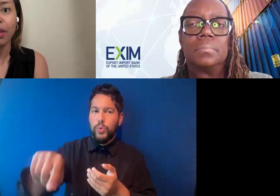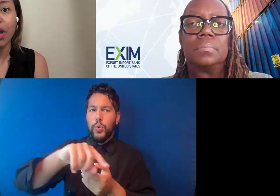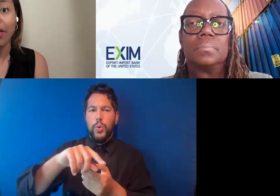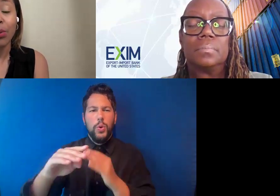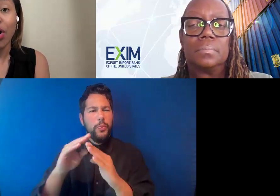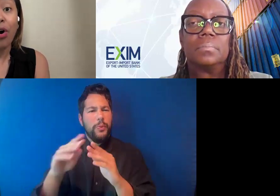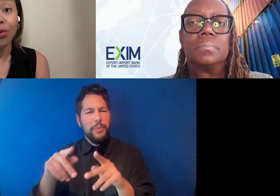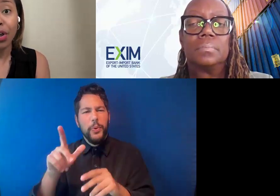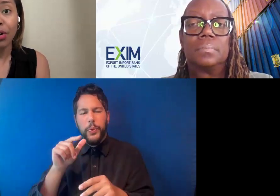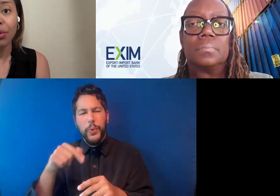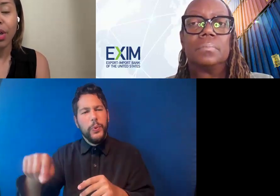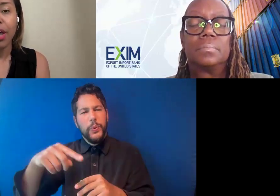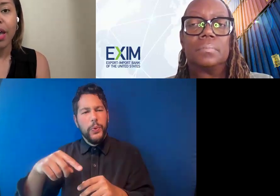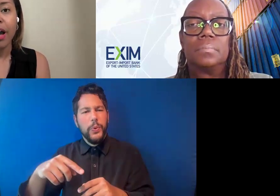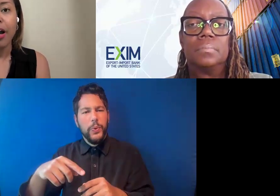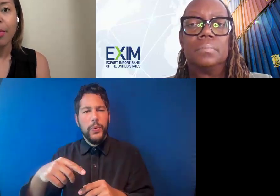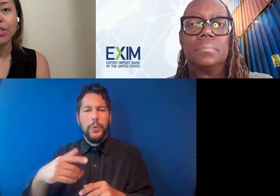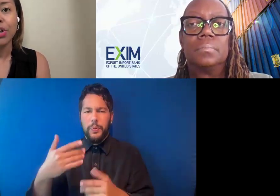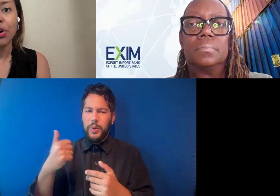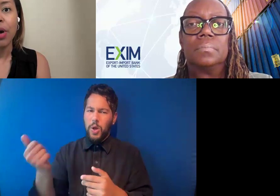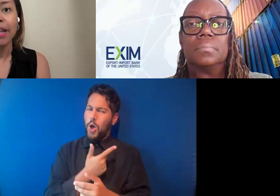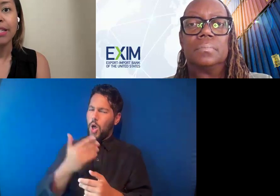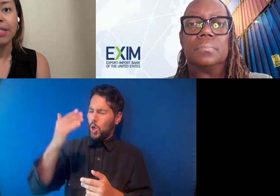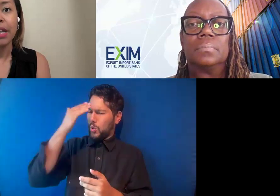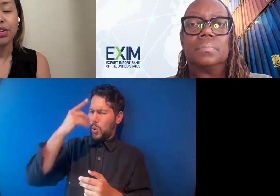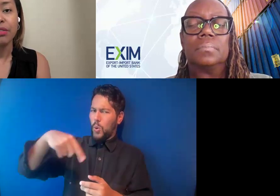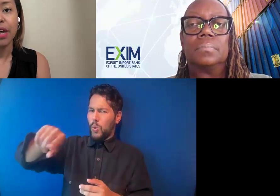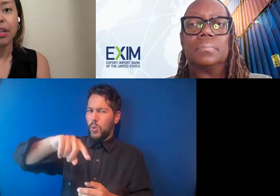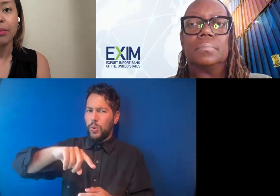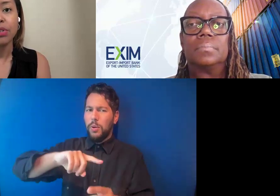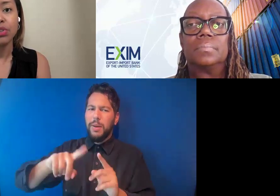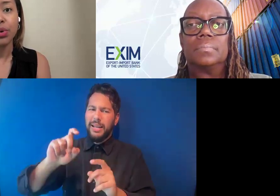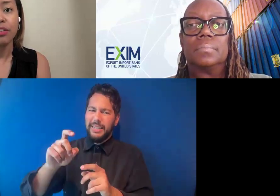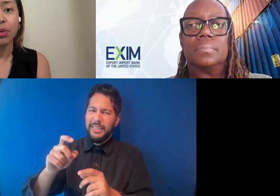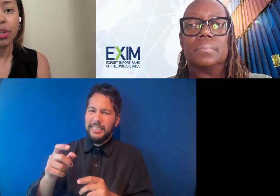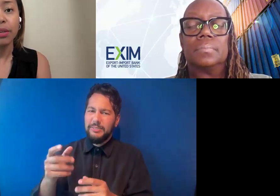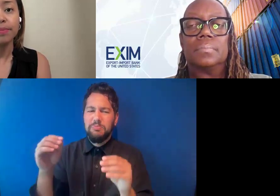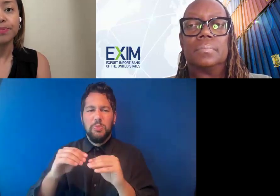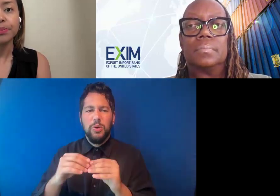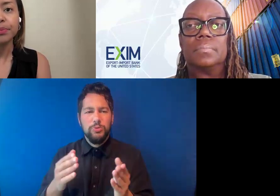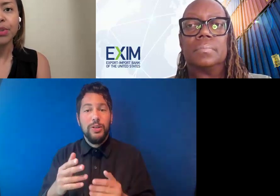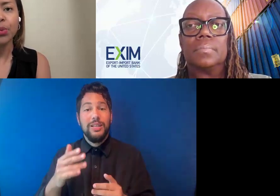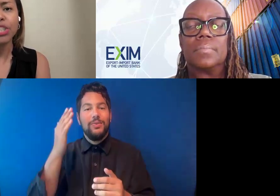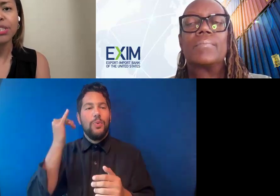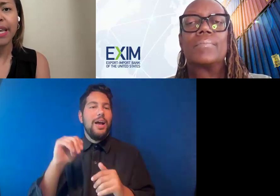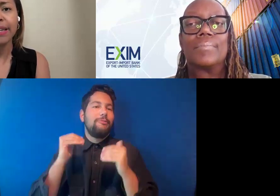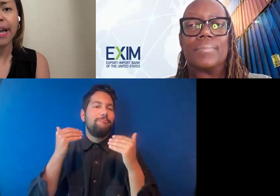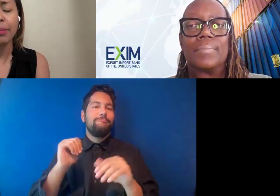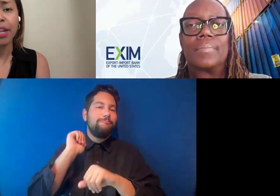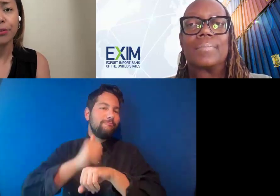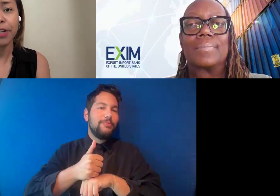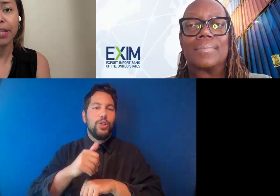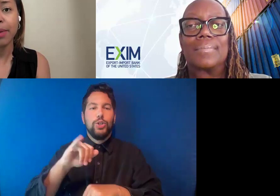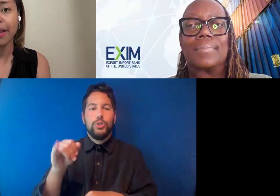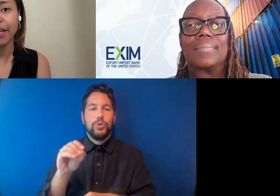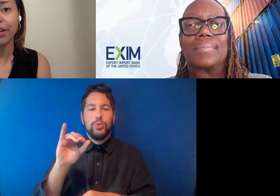of people that we all know. And so I decided to develop Joy of Beauty, which is